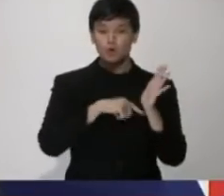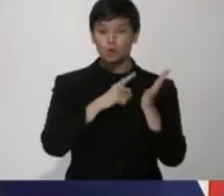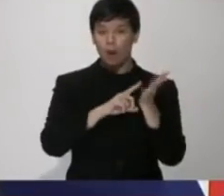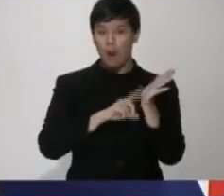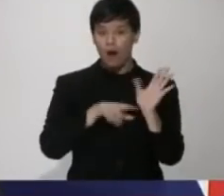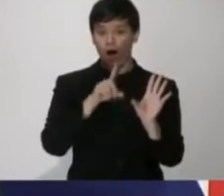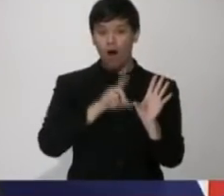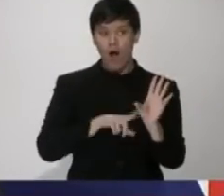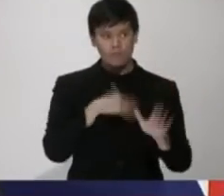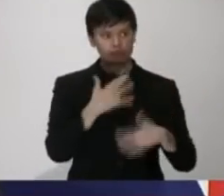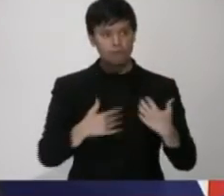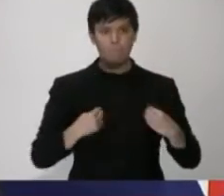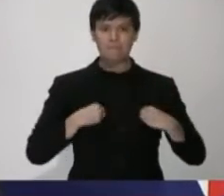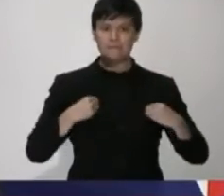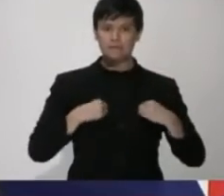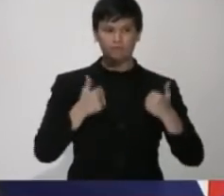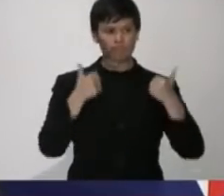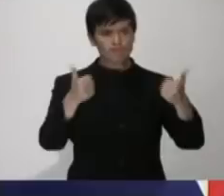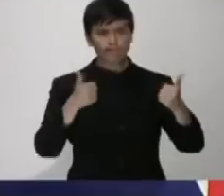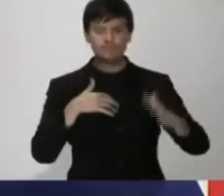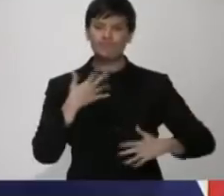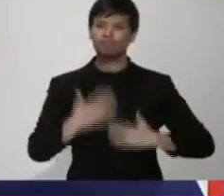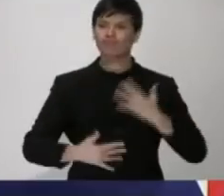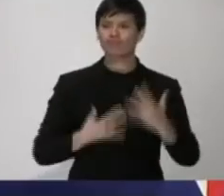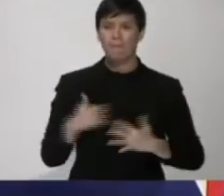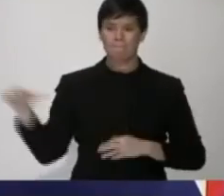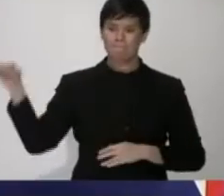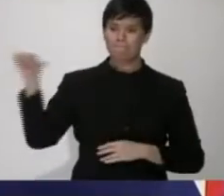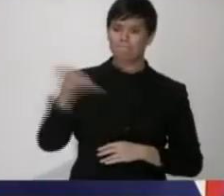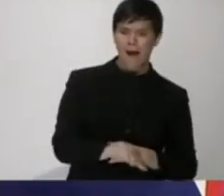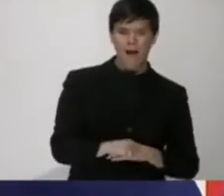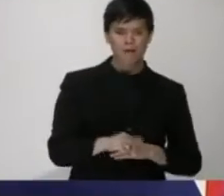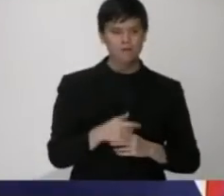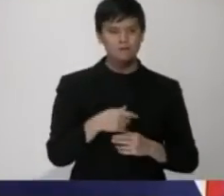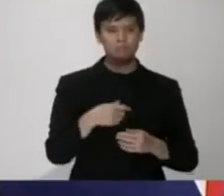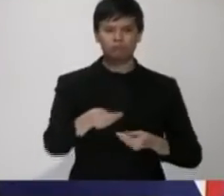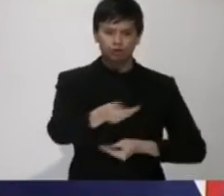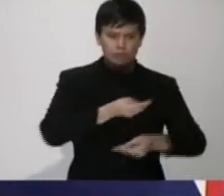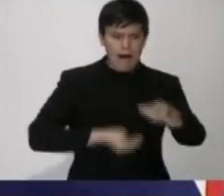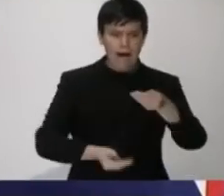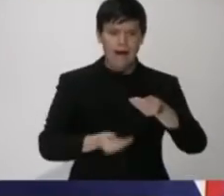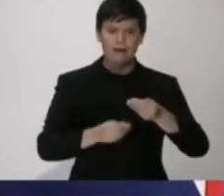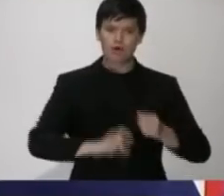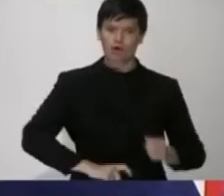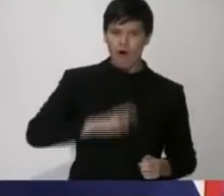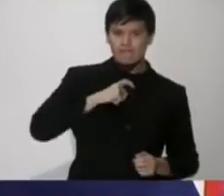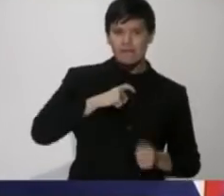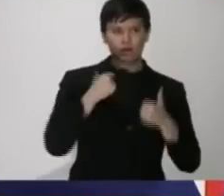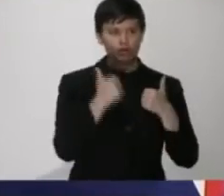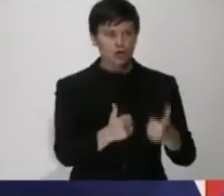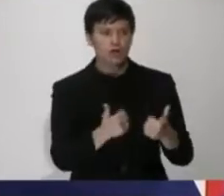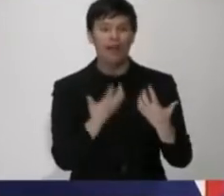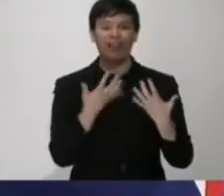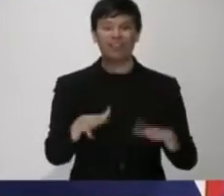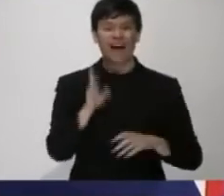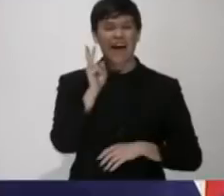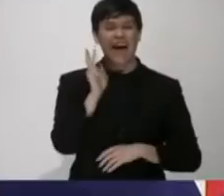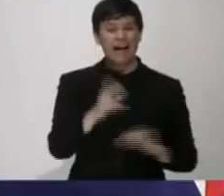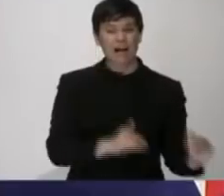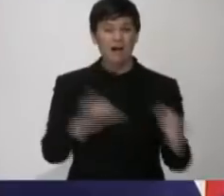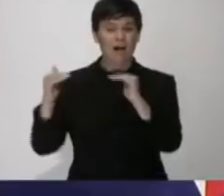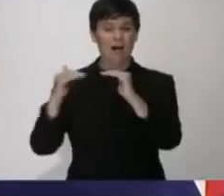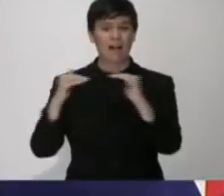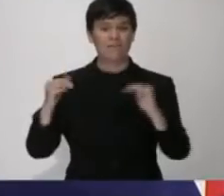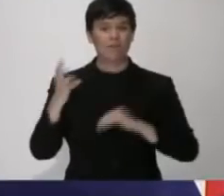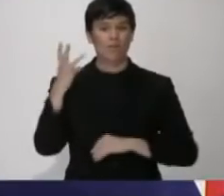statistics that we've all seen. And so for many of them it was more a blow to their confidence than anything else. We wanted to be able to